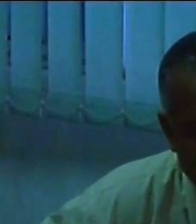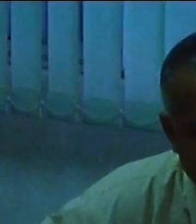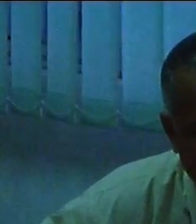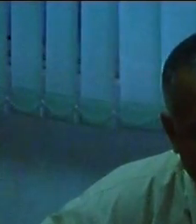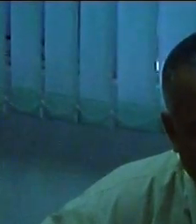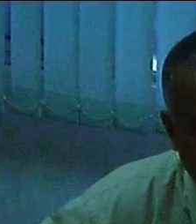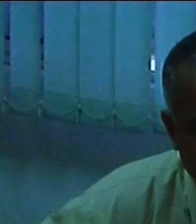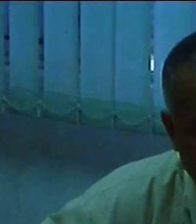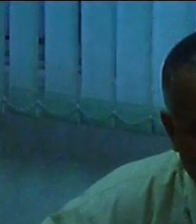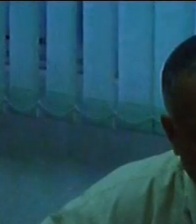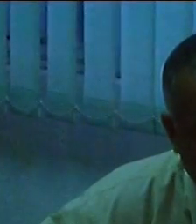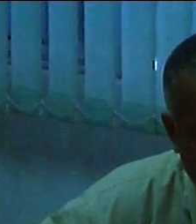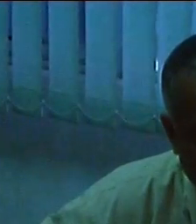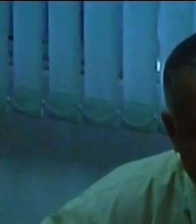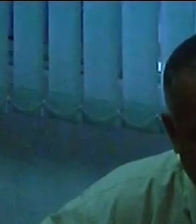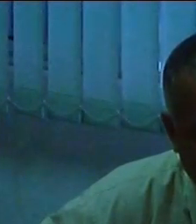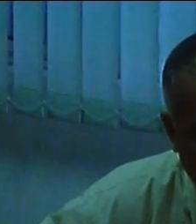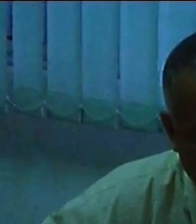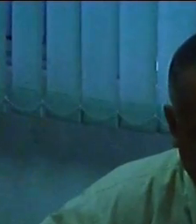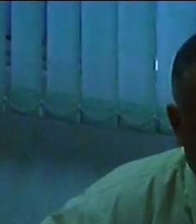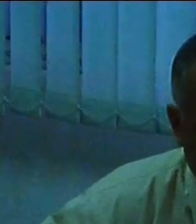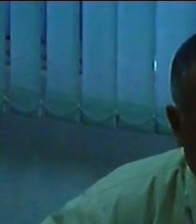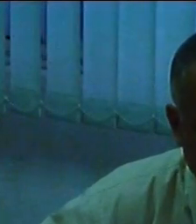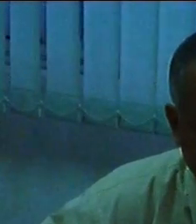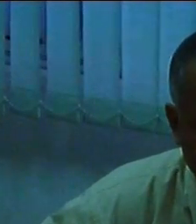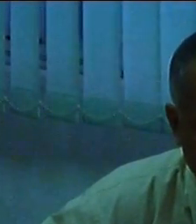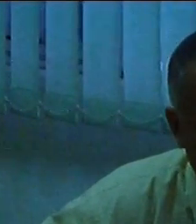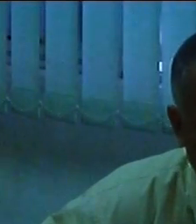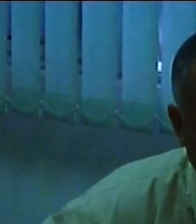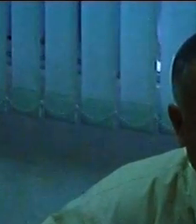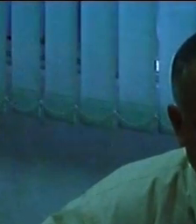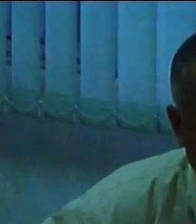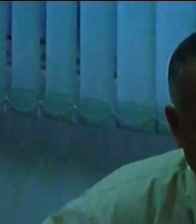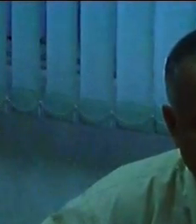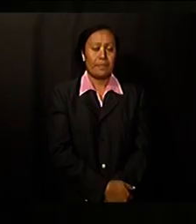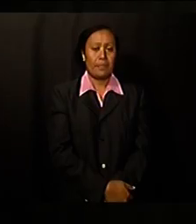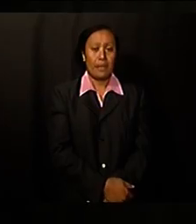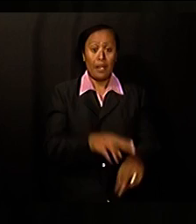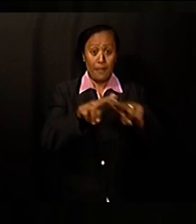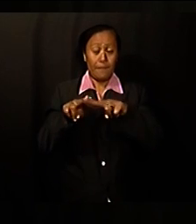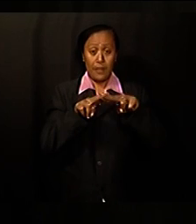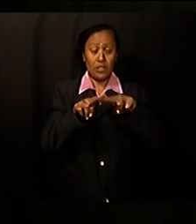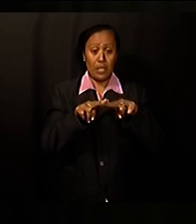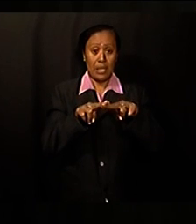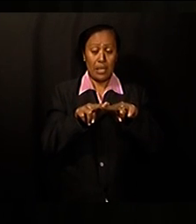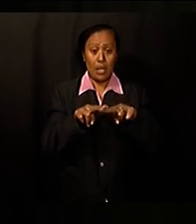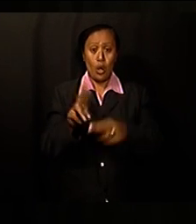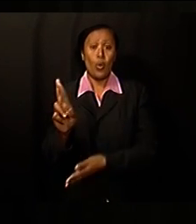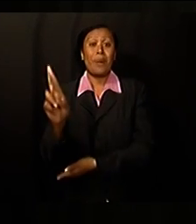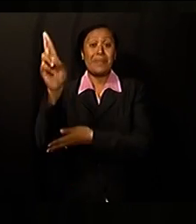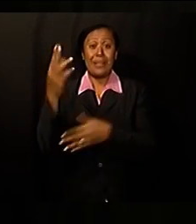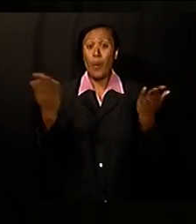the onus is on KFC to provide us with a simple veterinary certificate. That's all we're asking. Fiji's